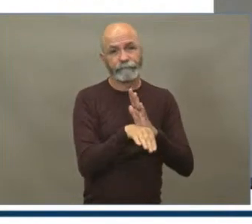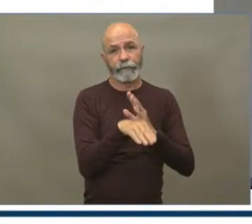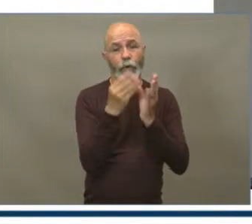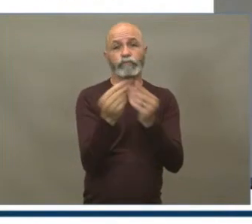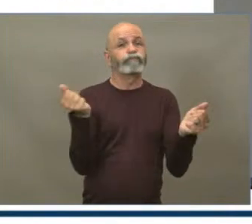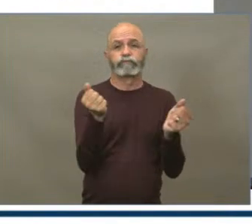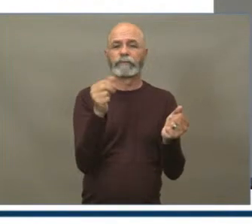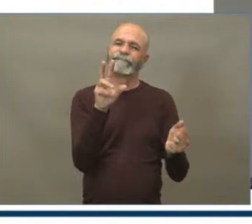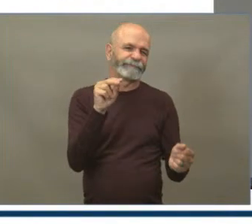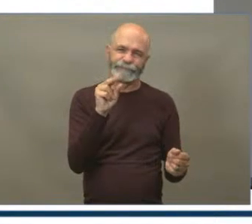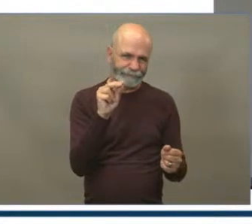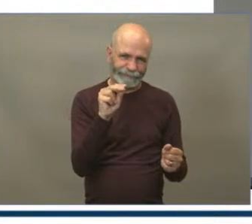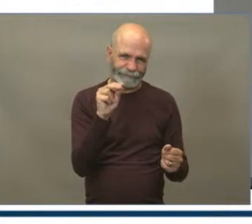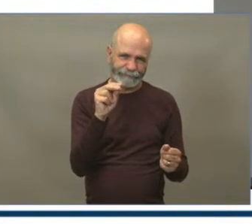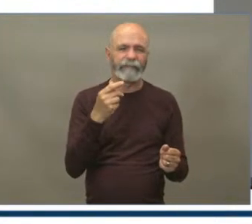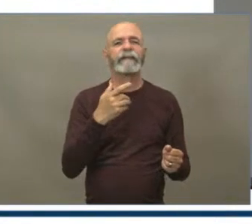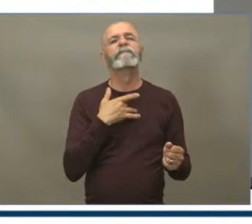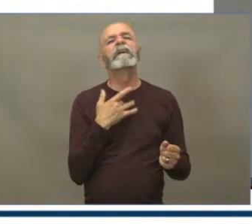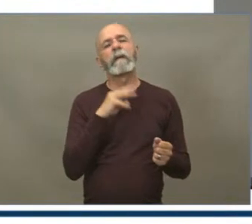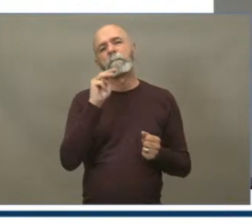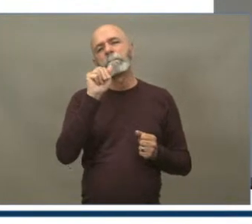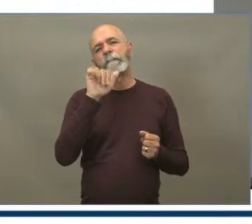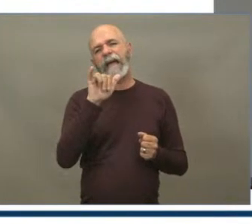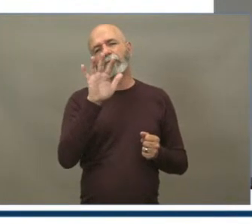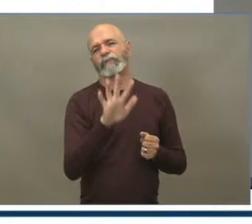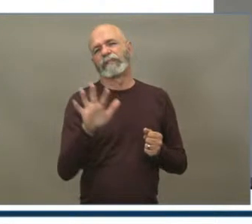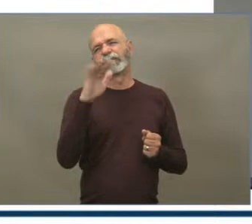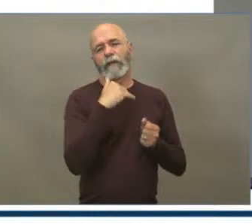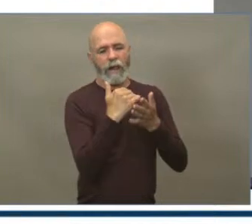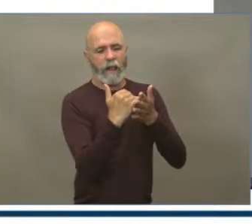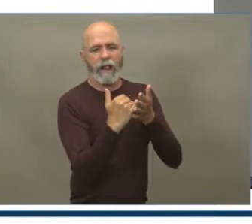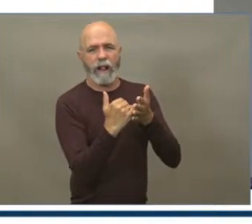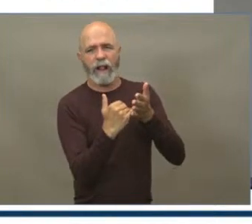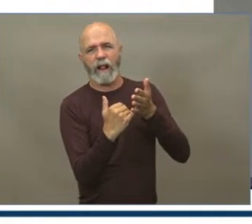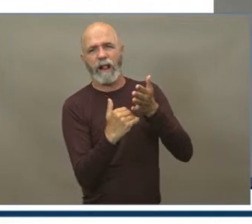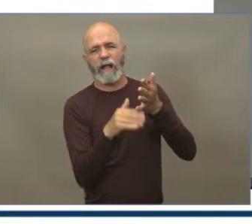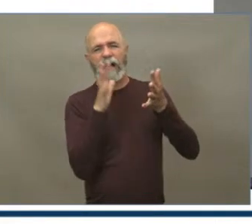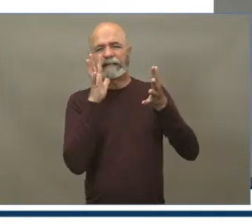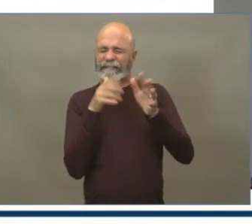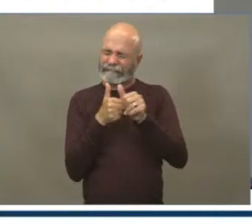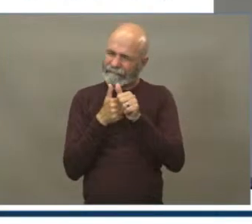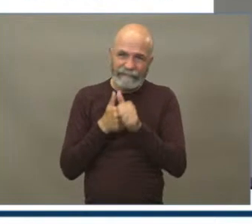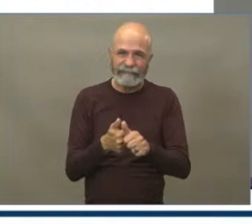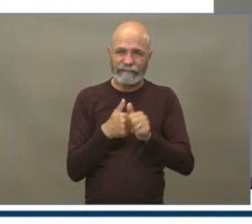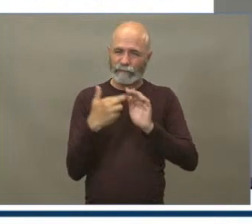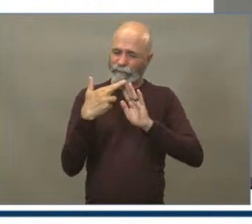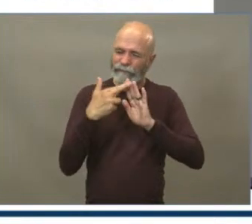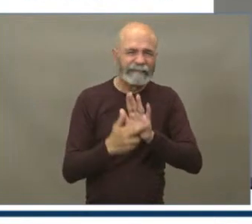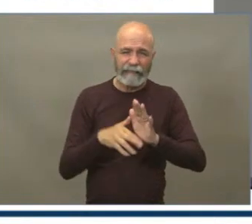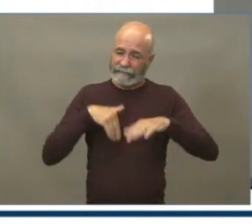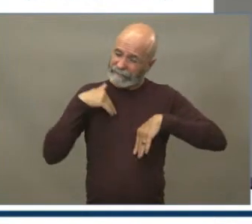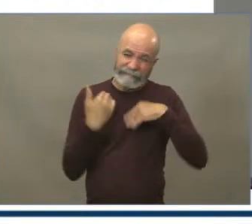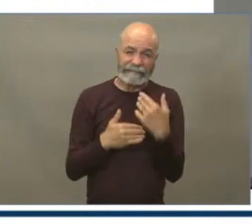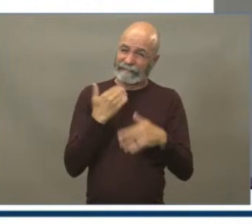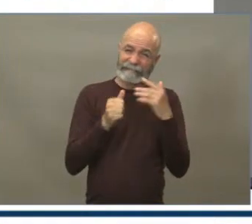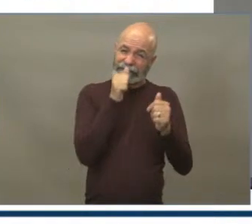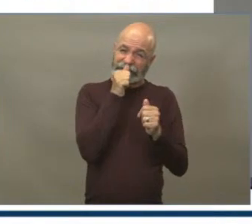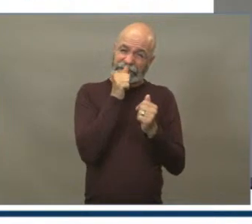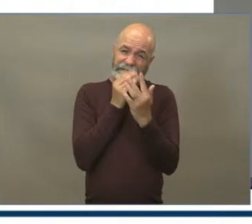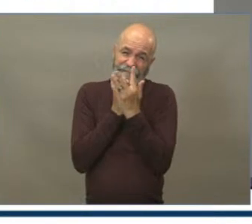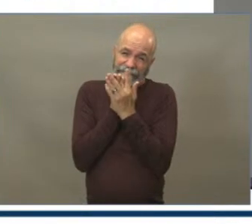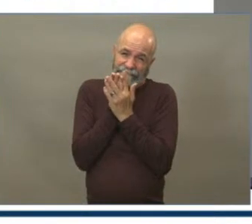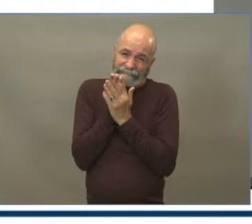May, that we all have to stay committed and with the restrictions in place and everybody following